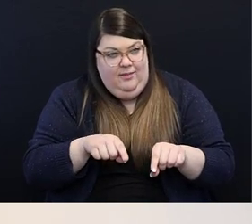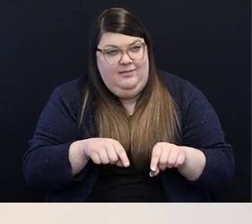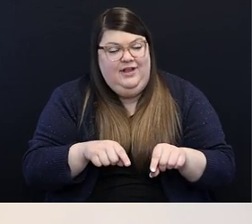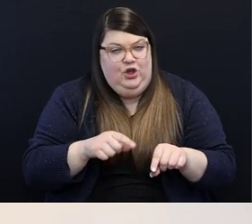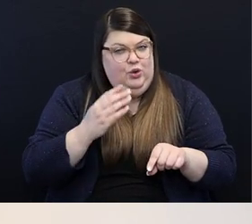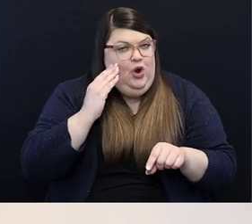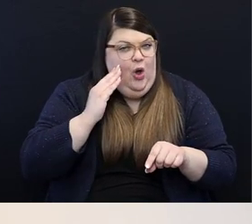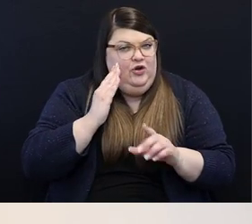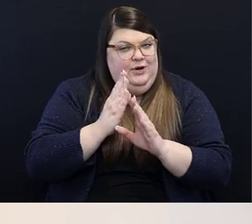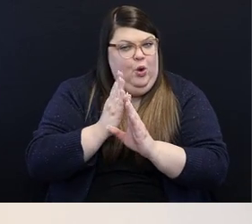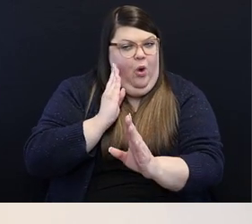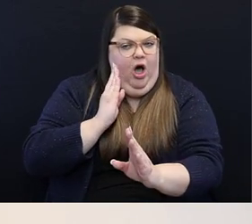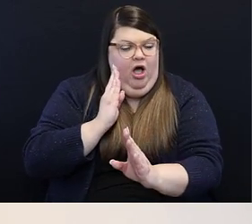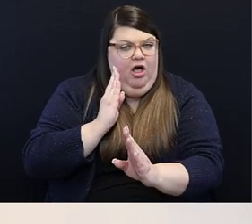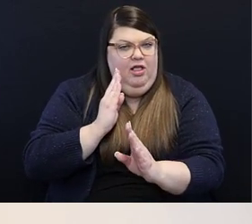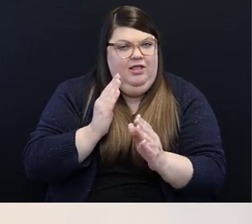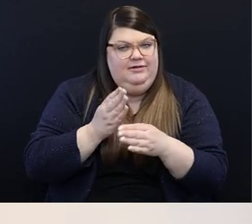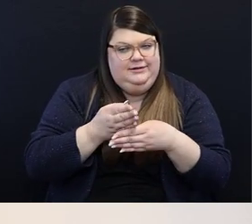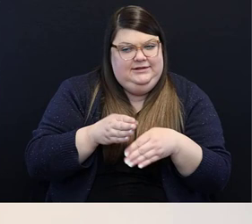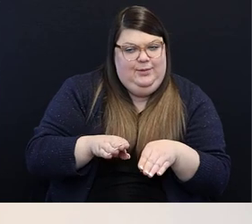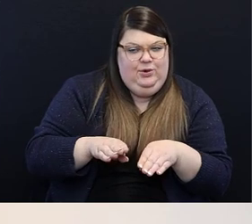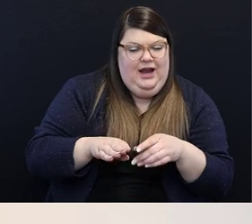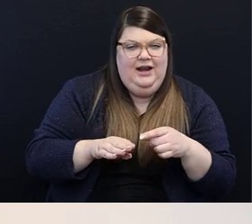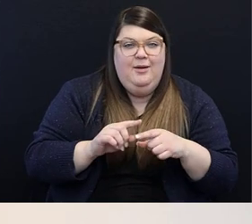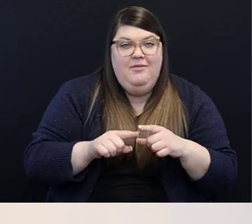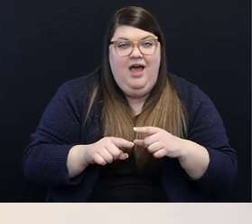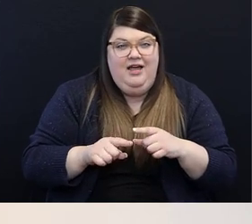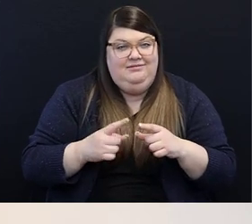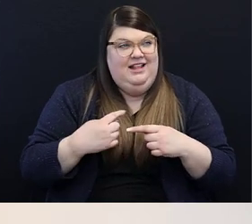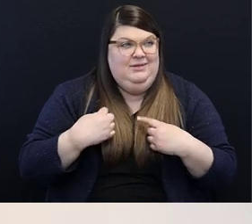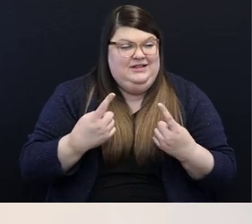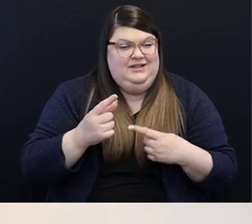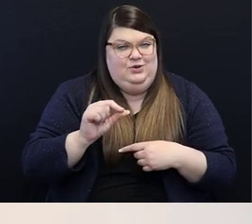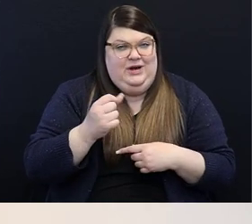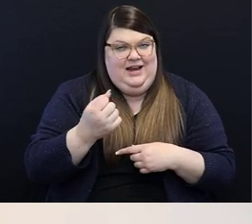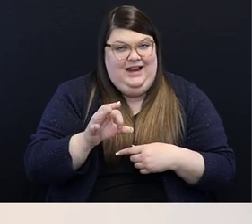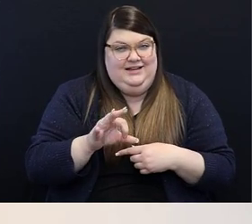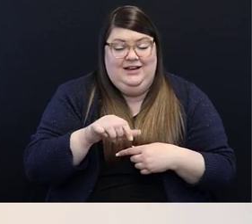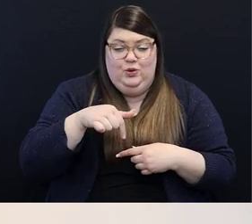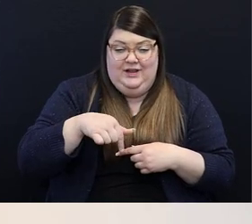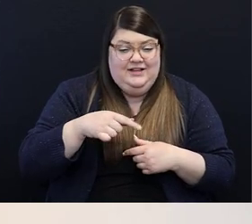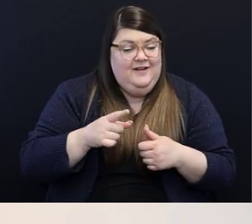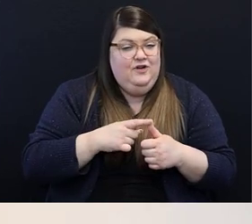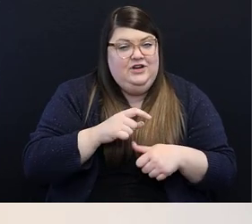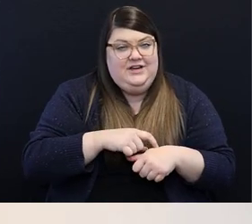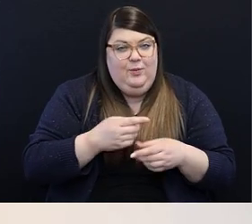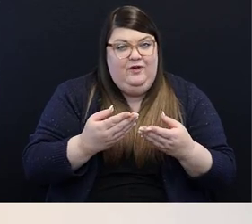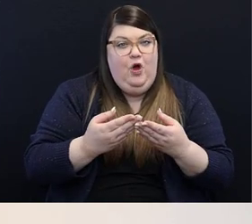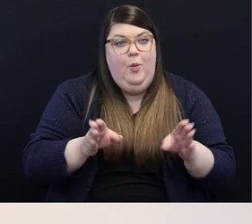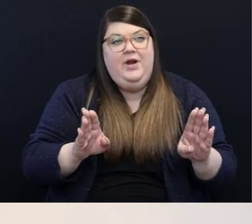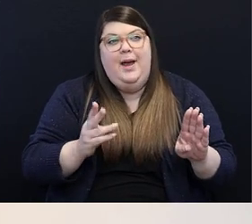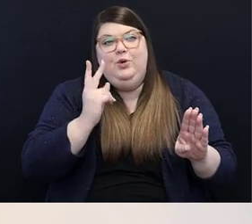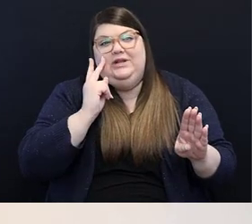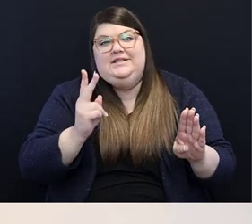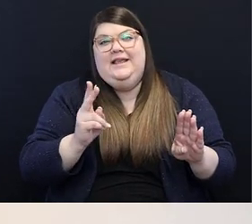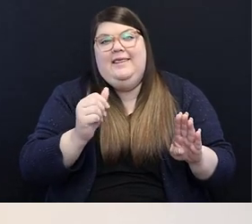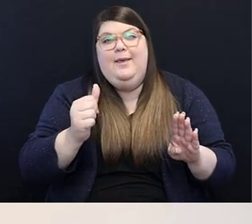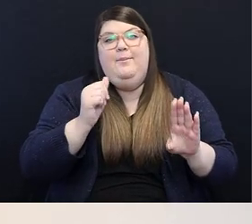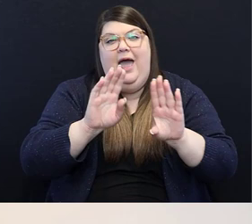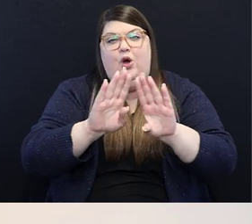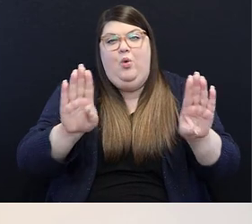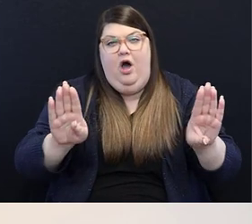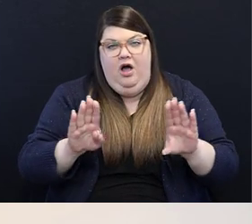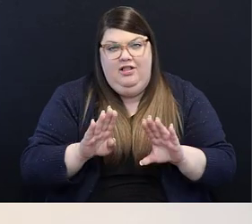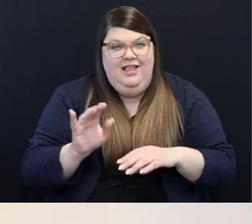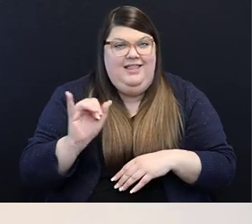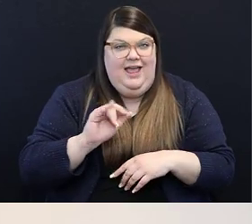since 2019. And this has been the first opportunity to really open up the space so that you can see the back wall as it was when the museum opened